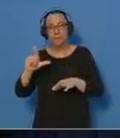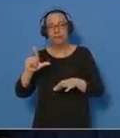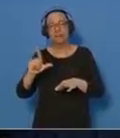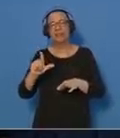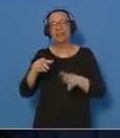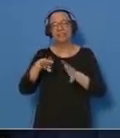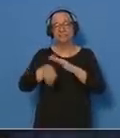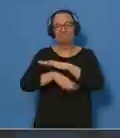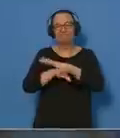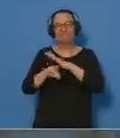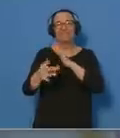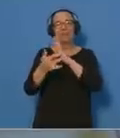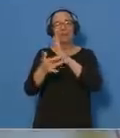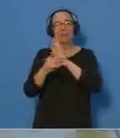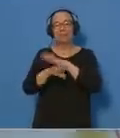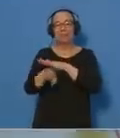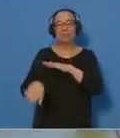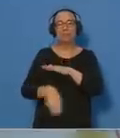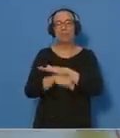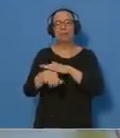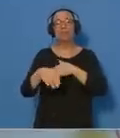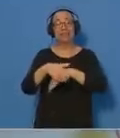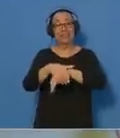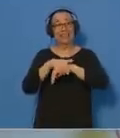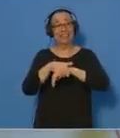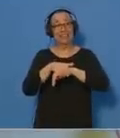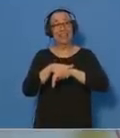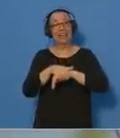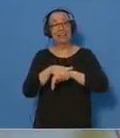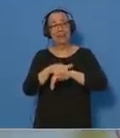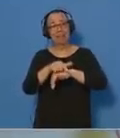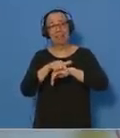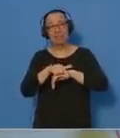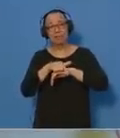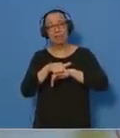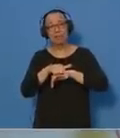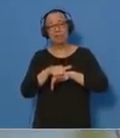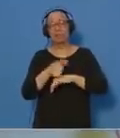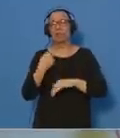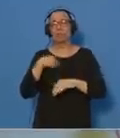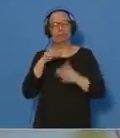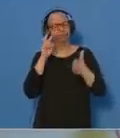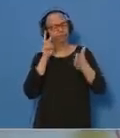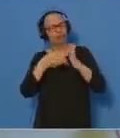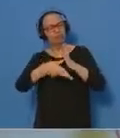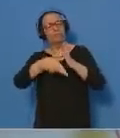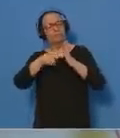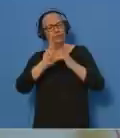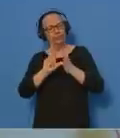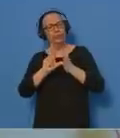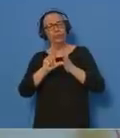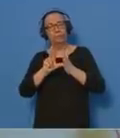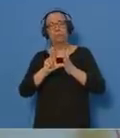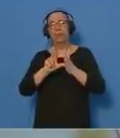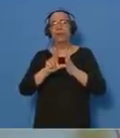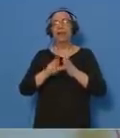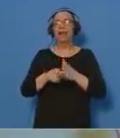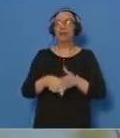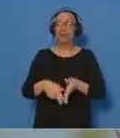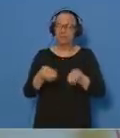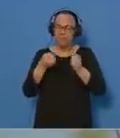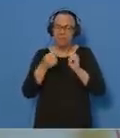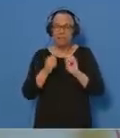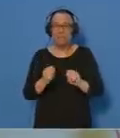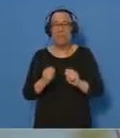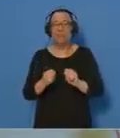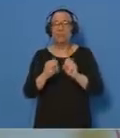Public Health England and Imperial College London, and we have looked at the modeling and have affecting strategies. We